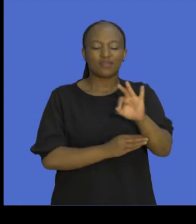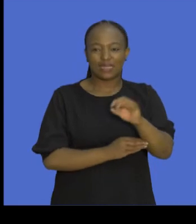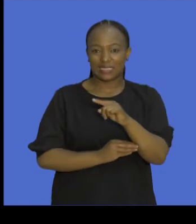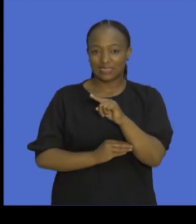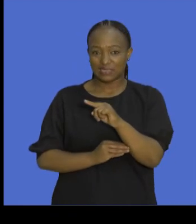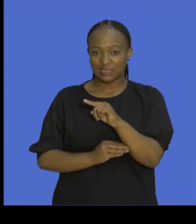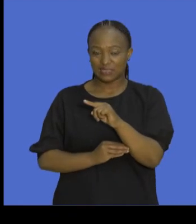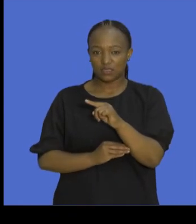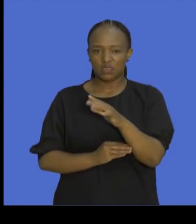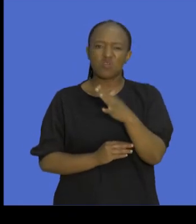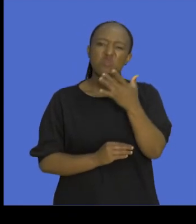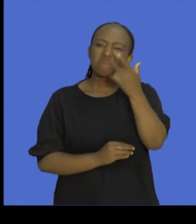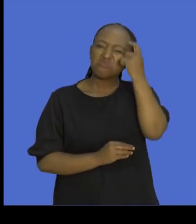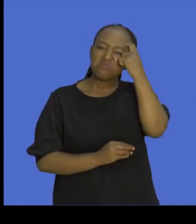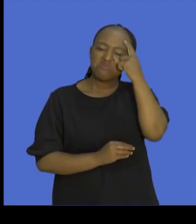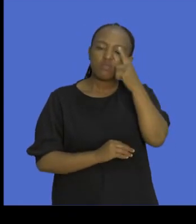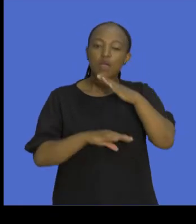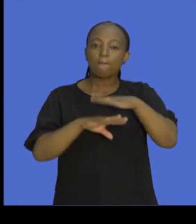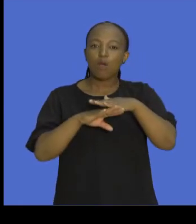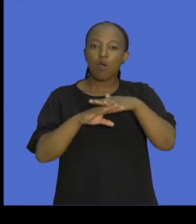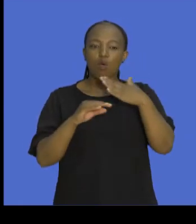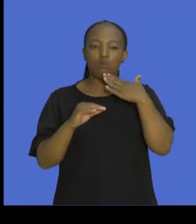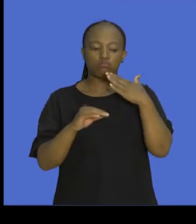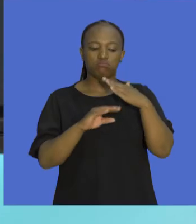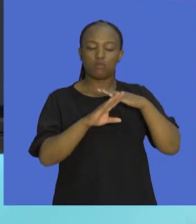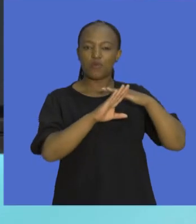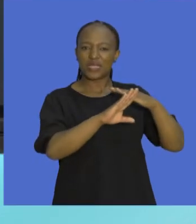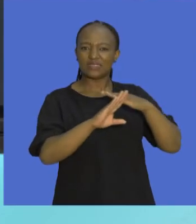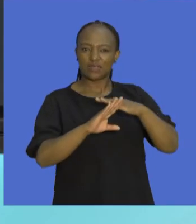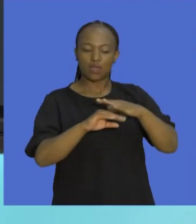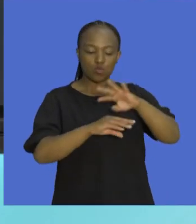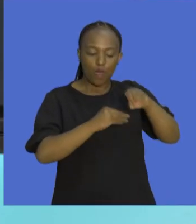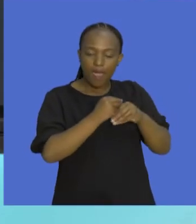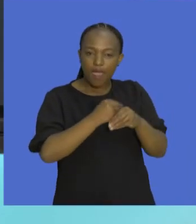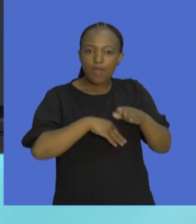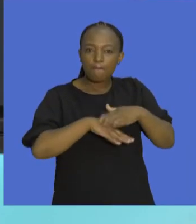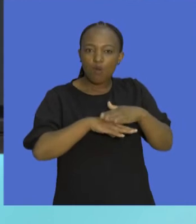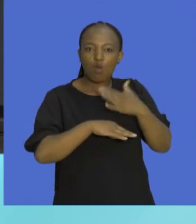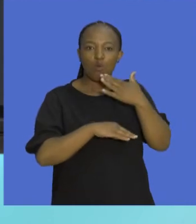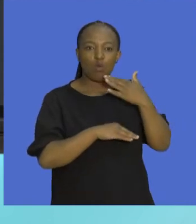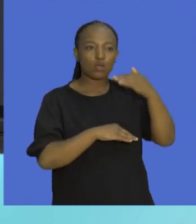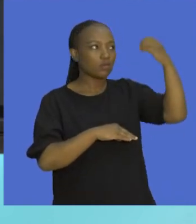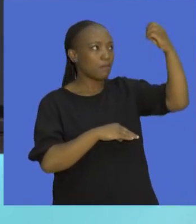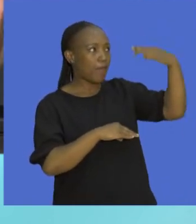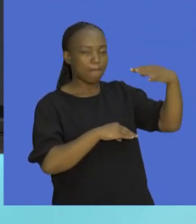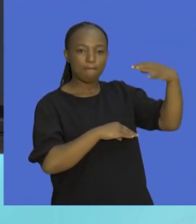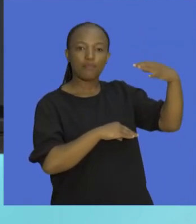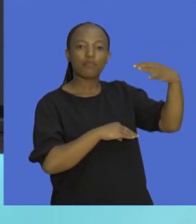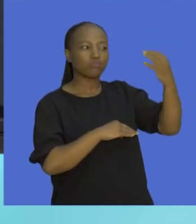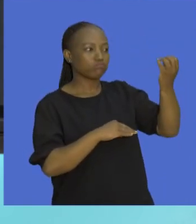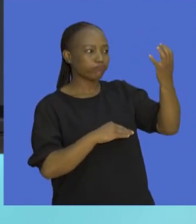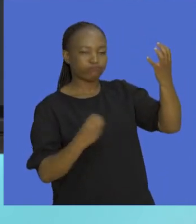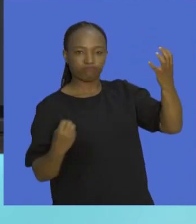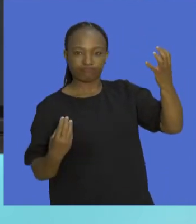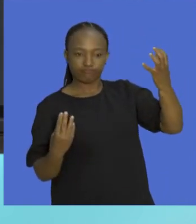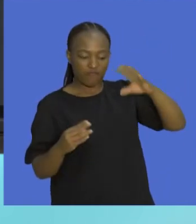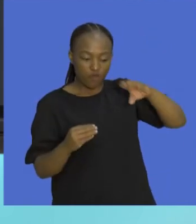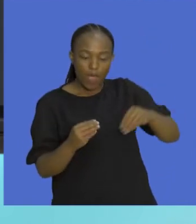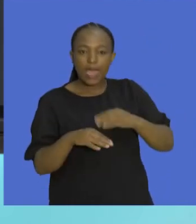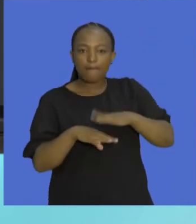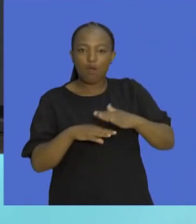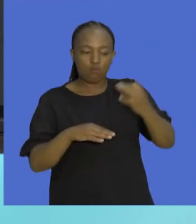Now, if you think of it, the more resistors we add in parallel, the lesser the effective resistance in the